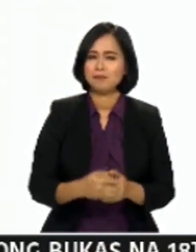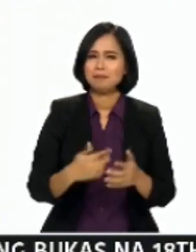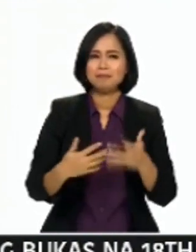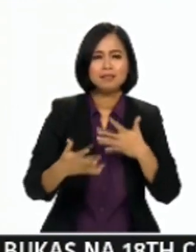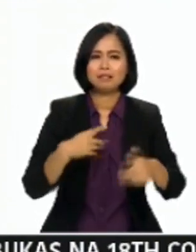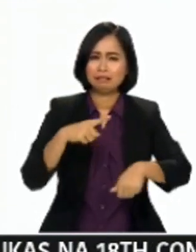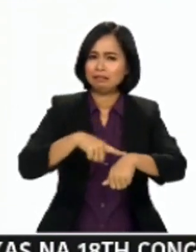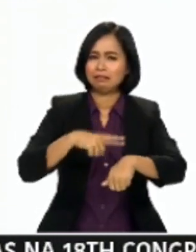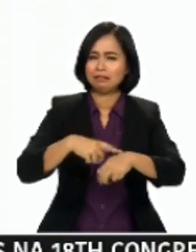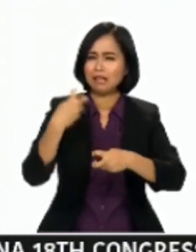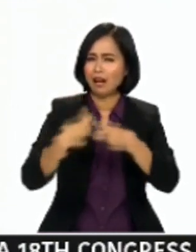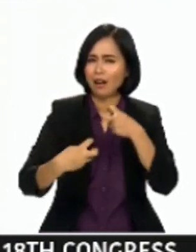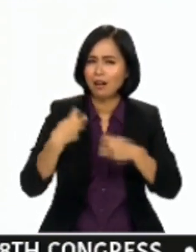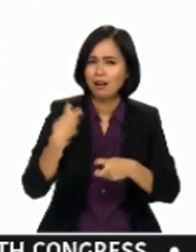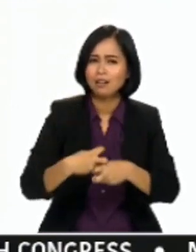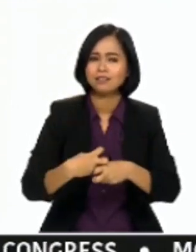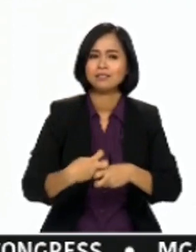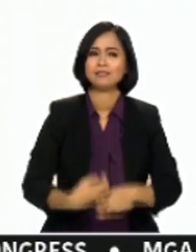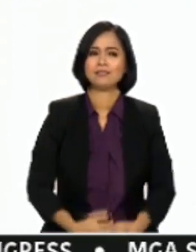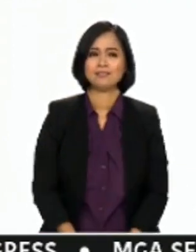times.